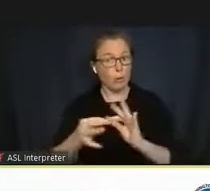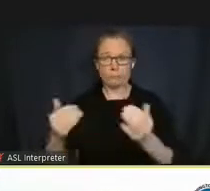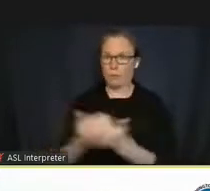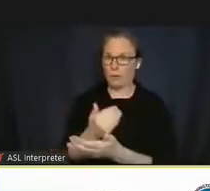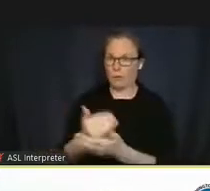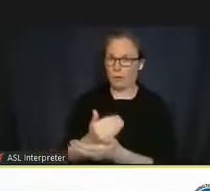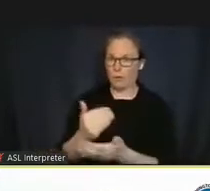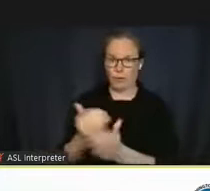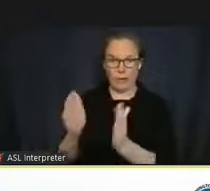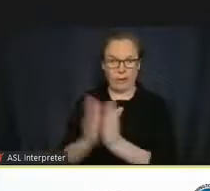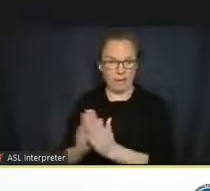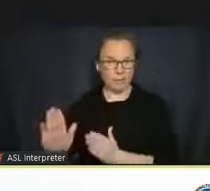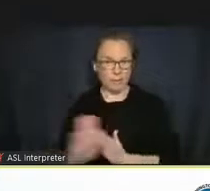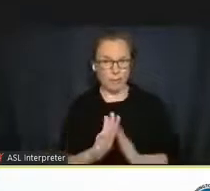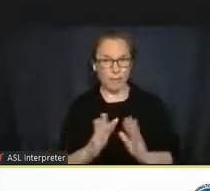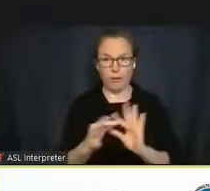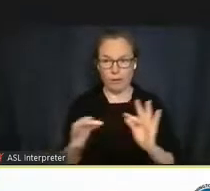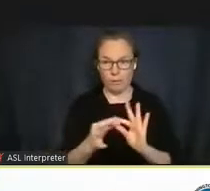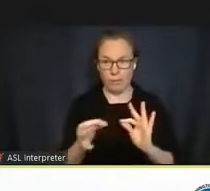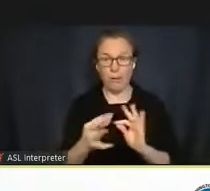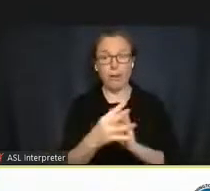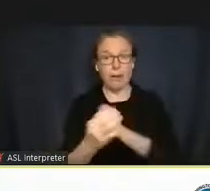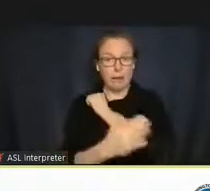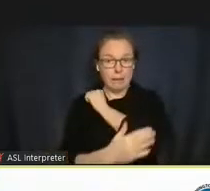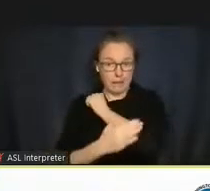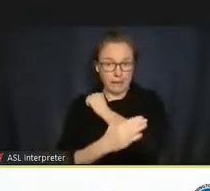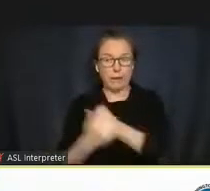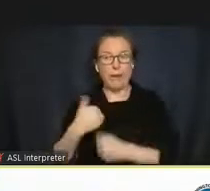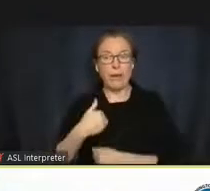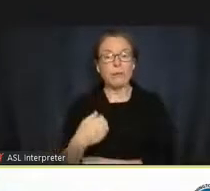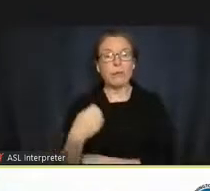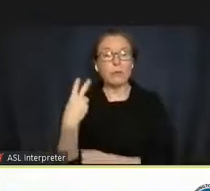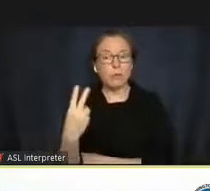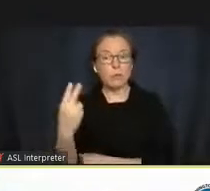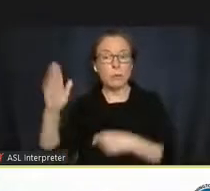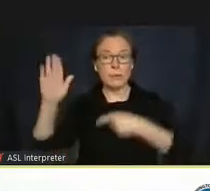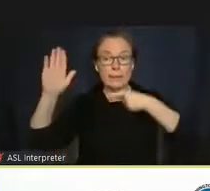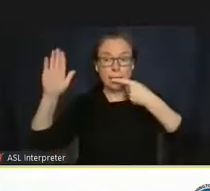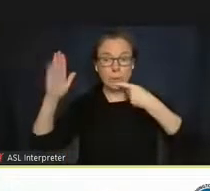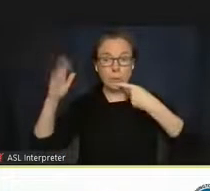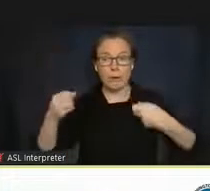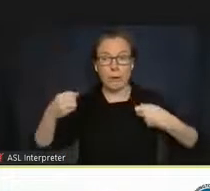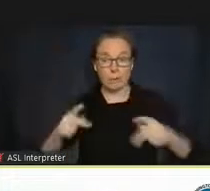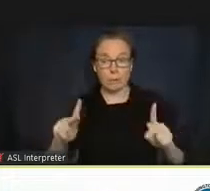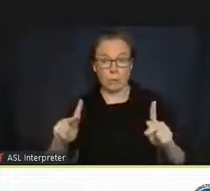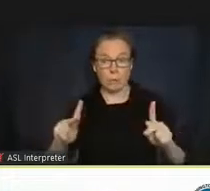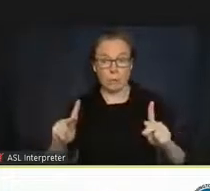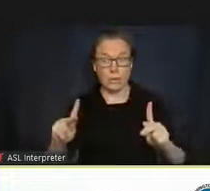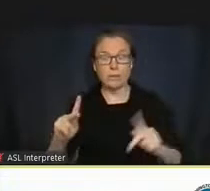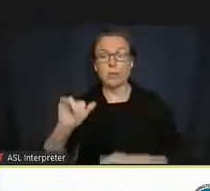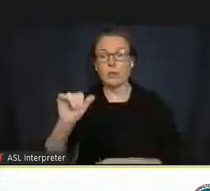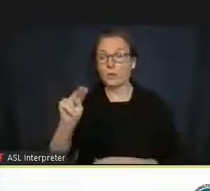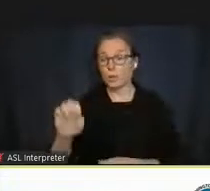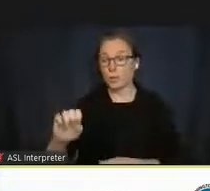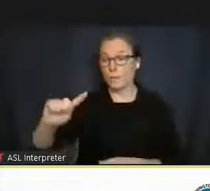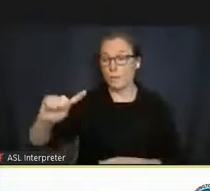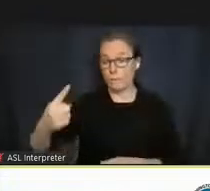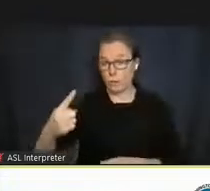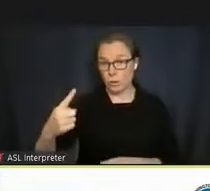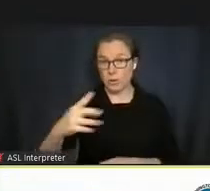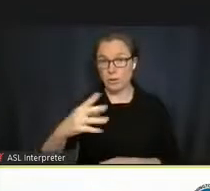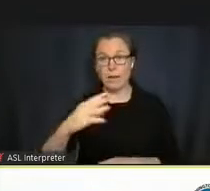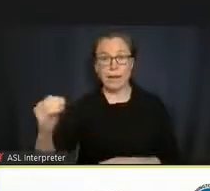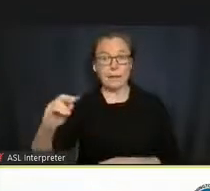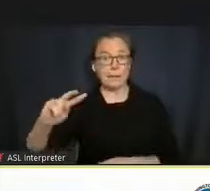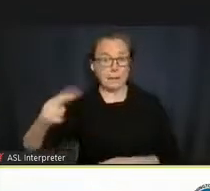In addition, the county will provide 2 public hearing opportunities on June 1st and